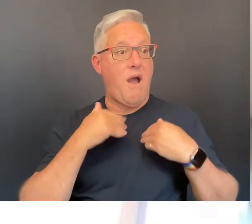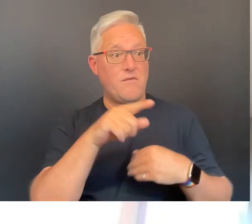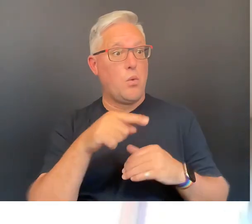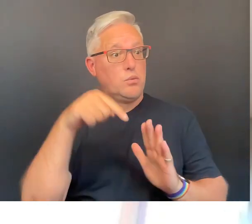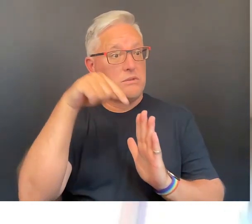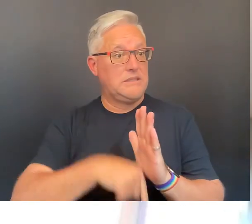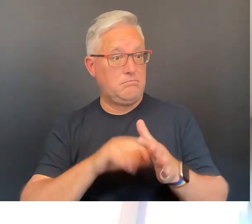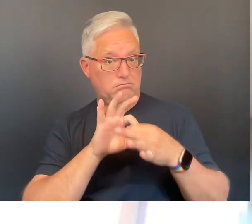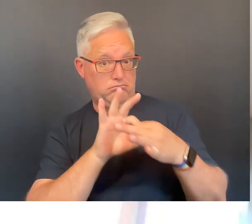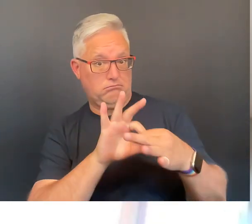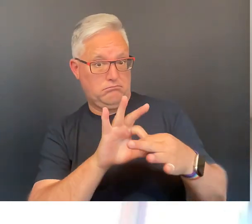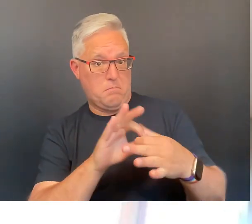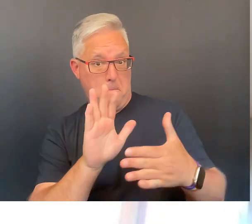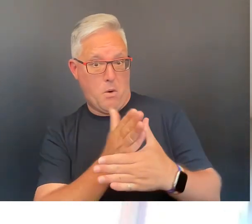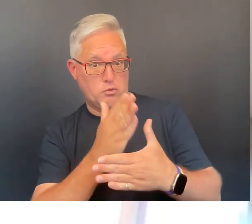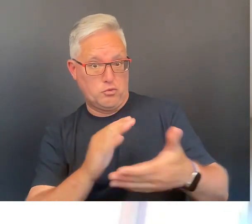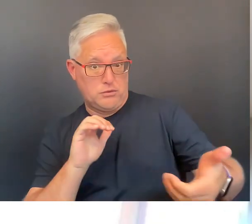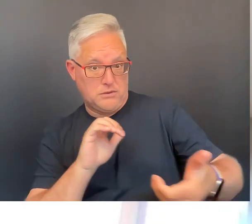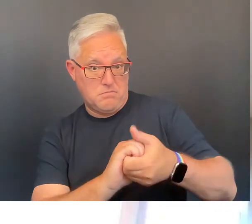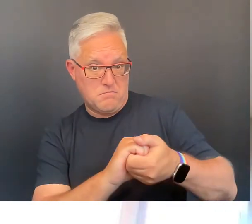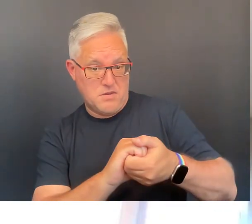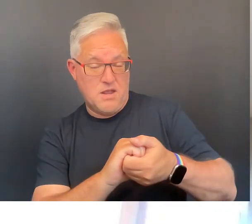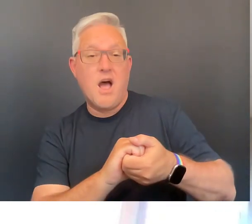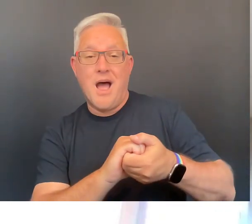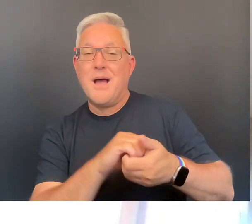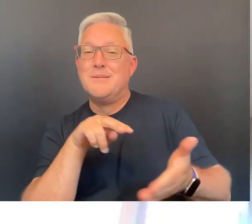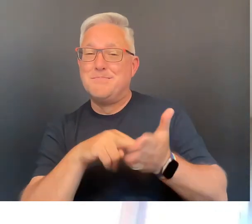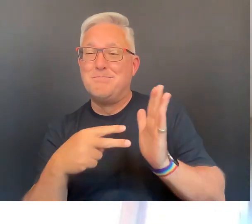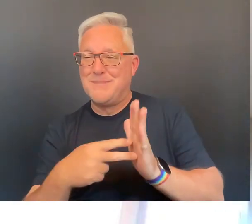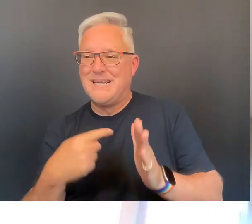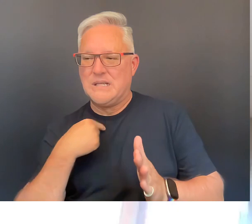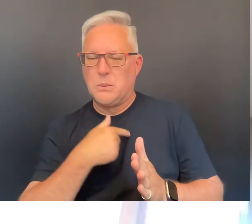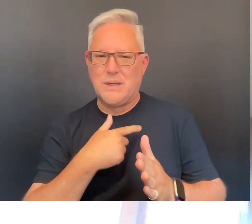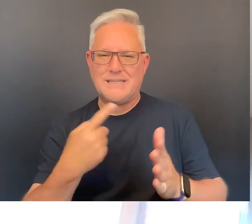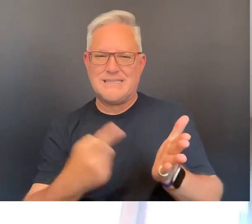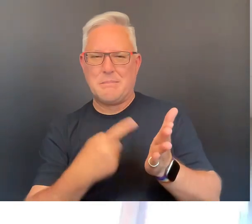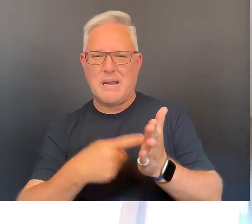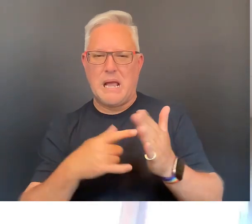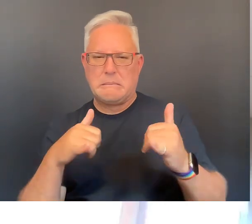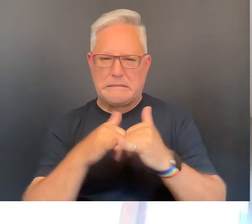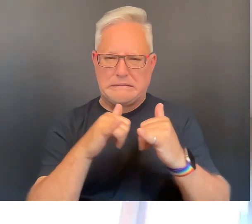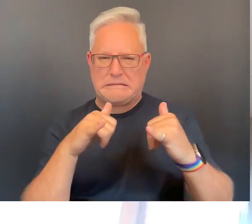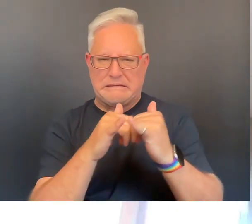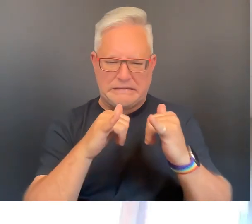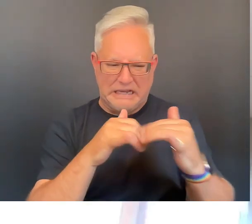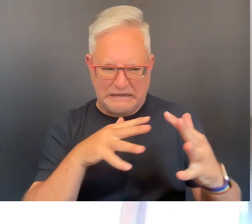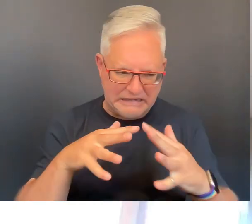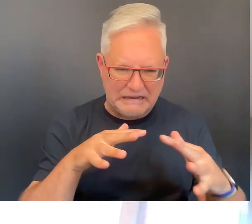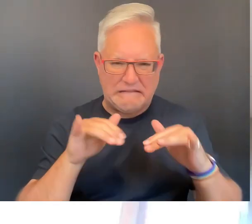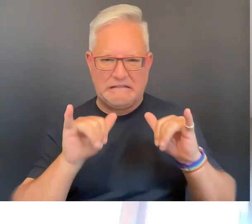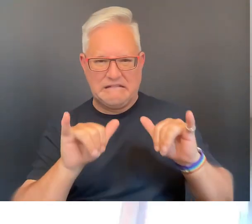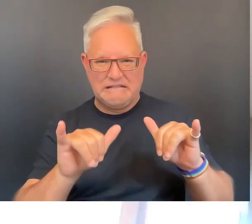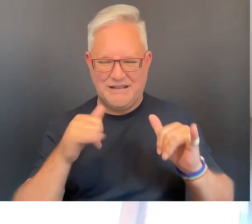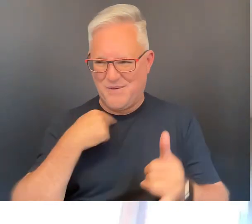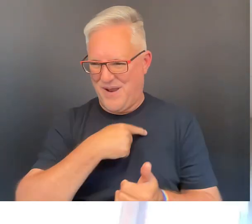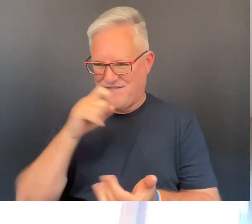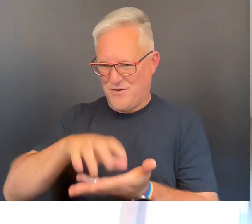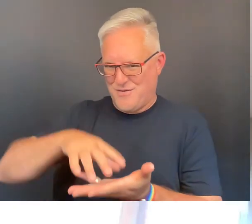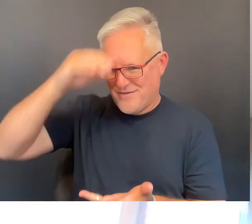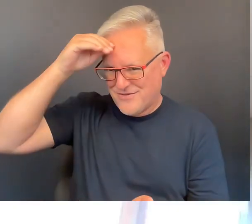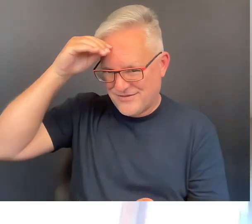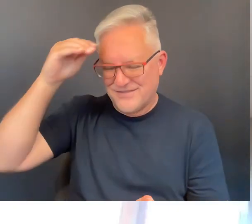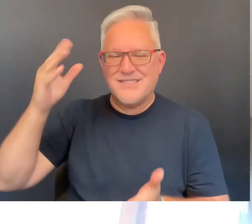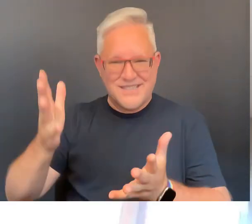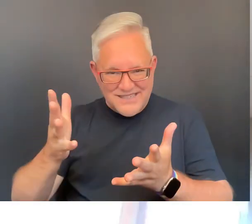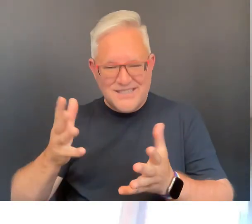internally, there are also some learning edges where I'm noticing